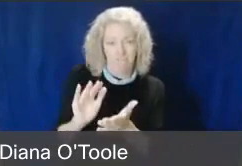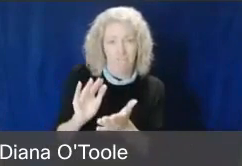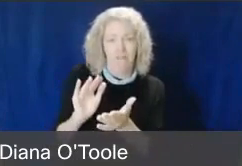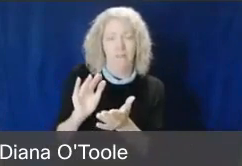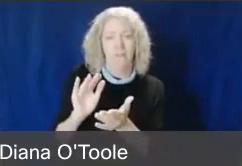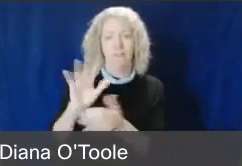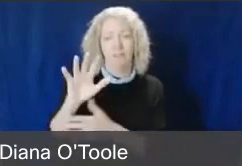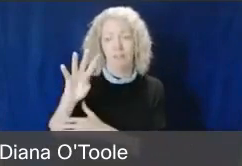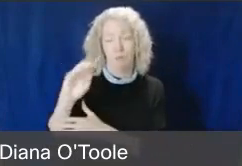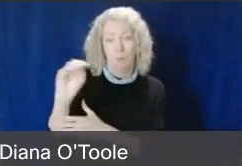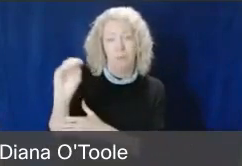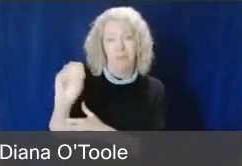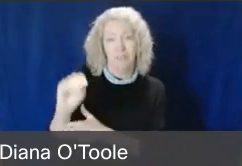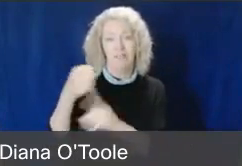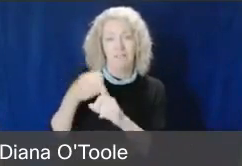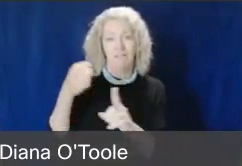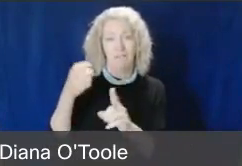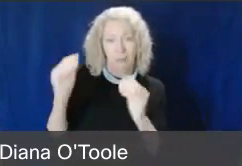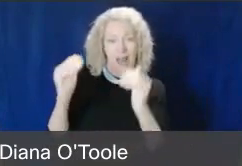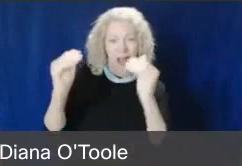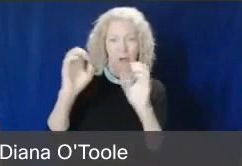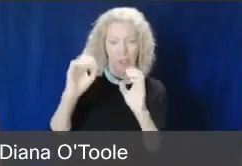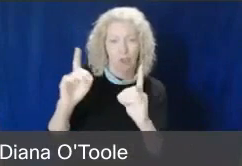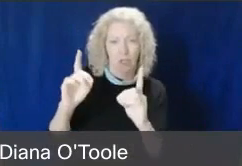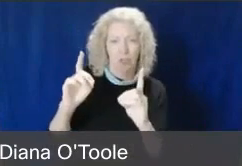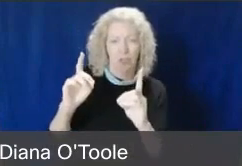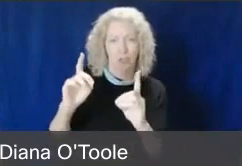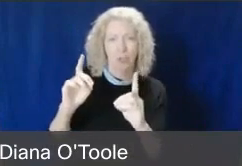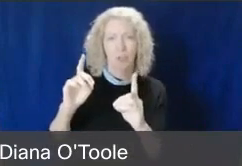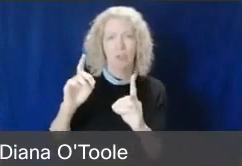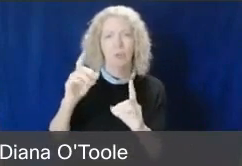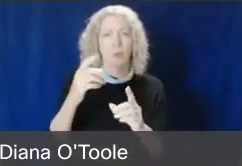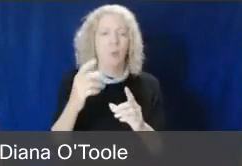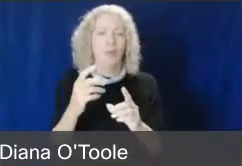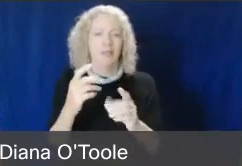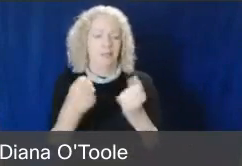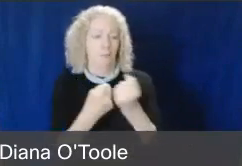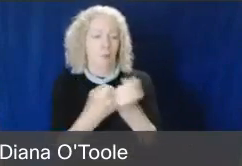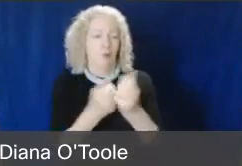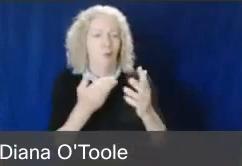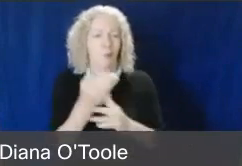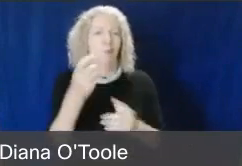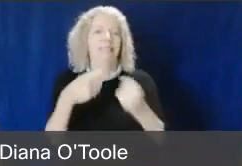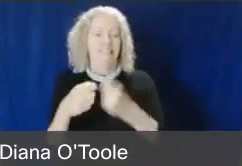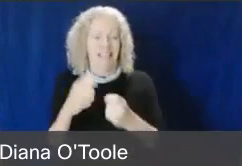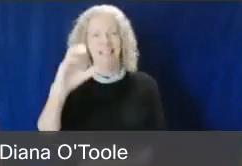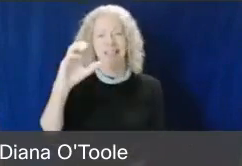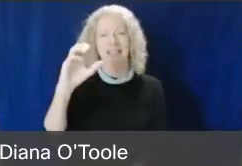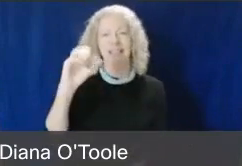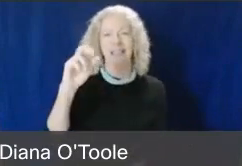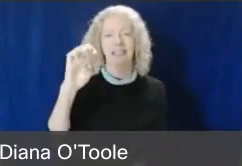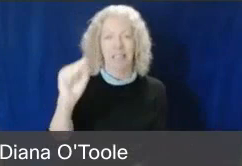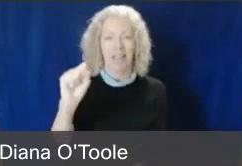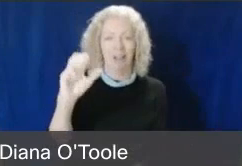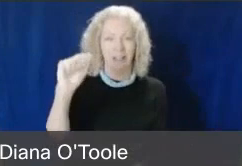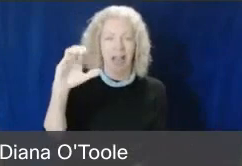budget was restored through CARES Act funding. And so that money is really just being